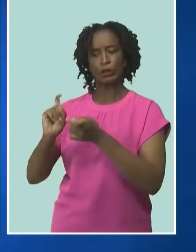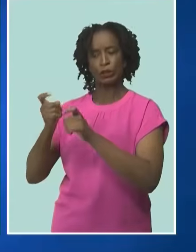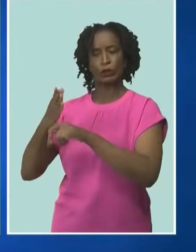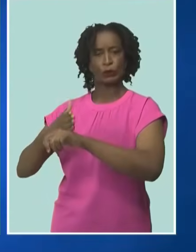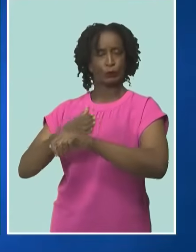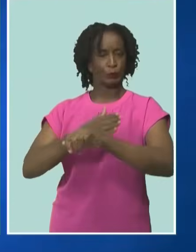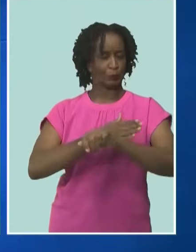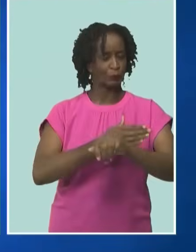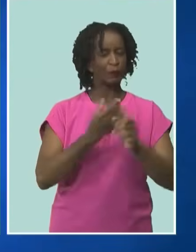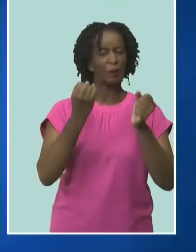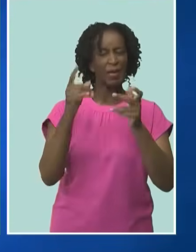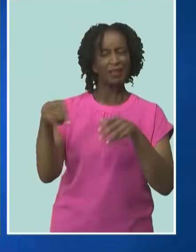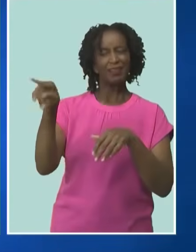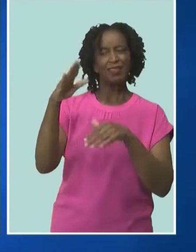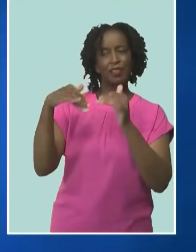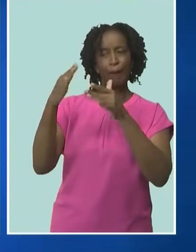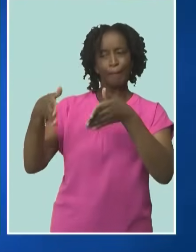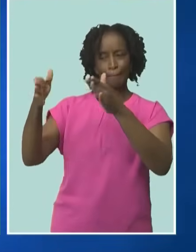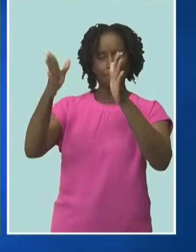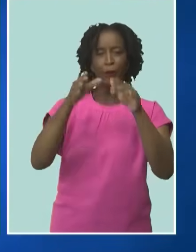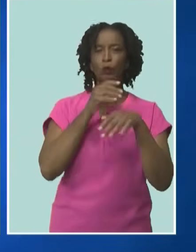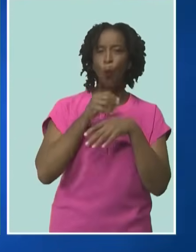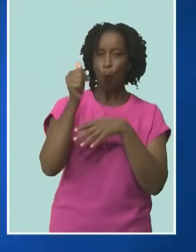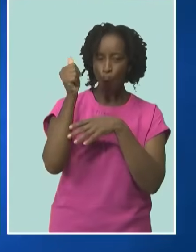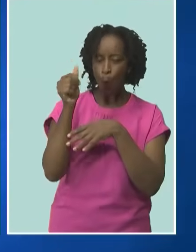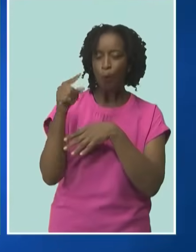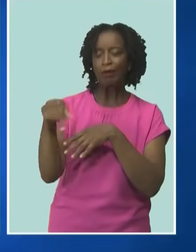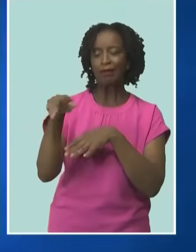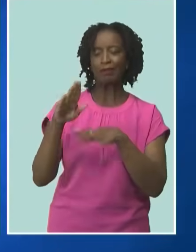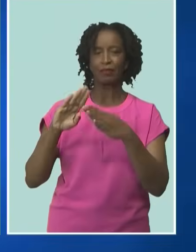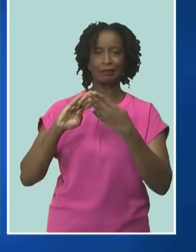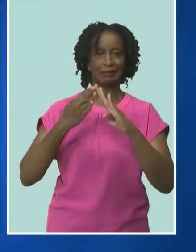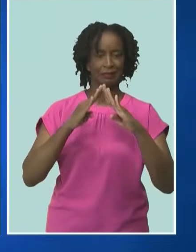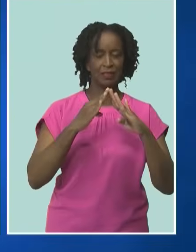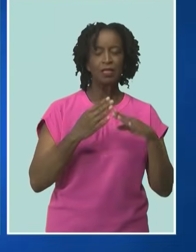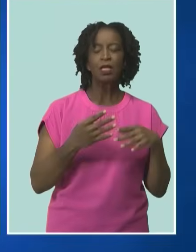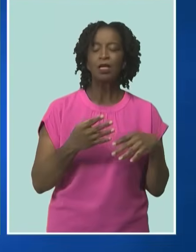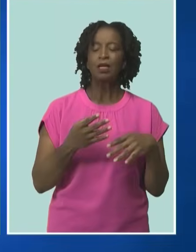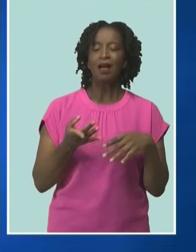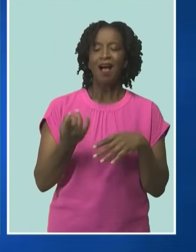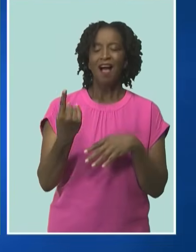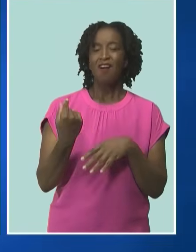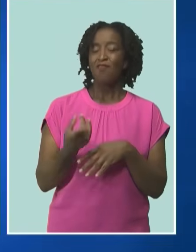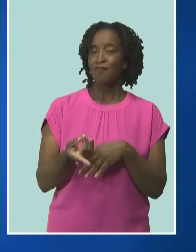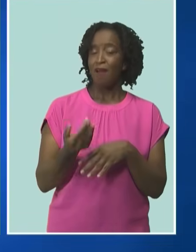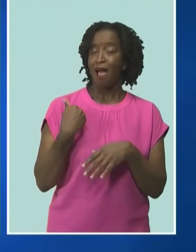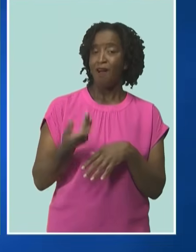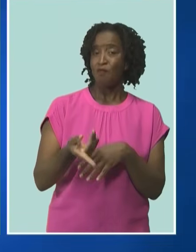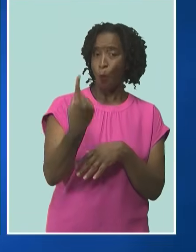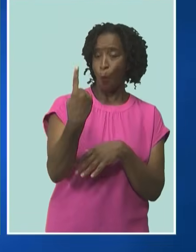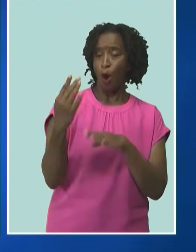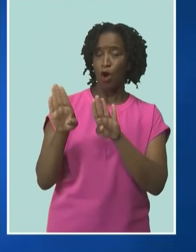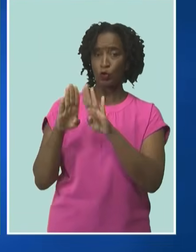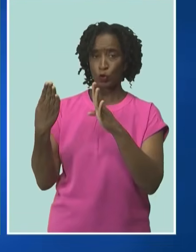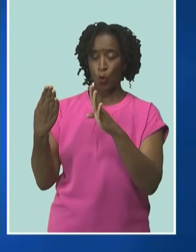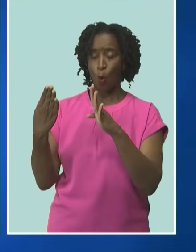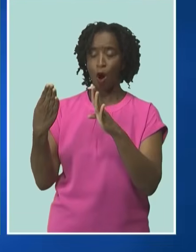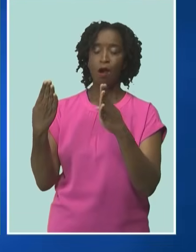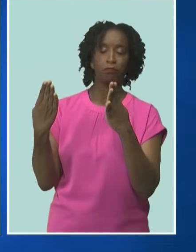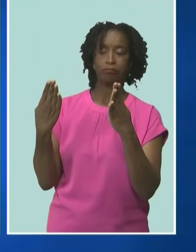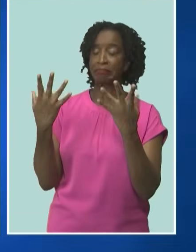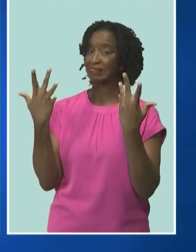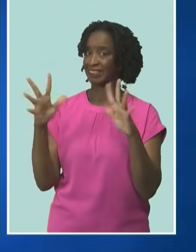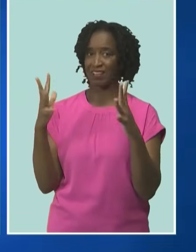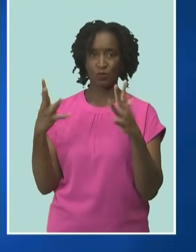particularly in Bridgetown, still have just one entrance and exit. We have seen improvements because there are businesses